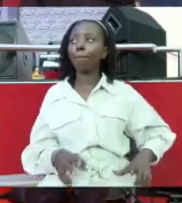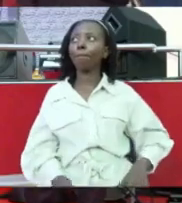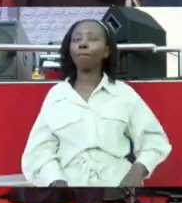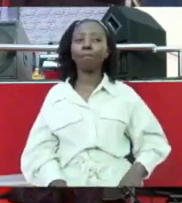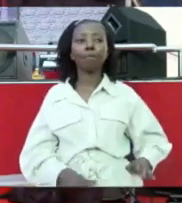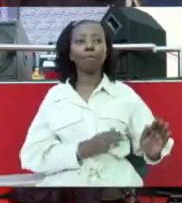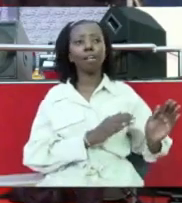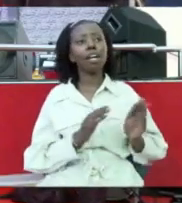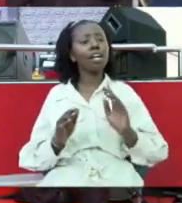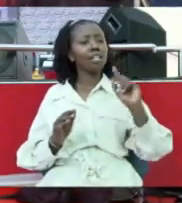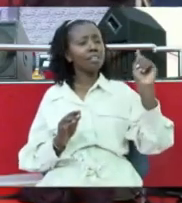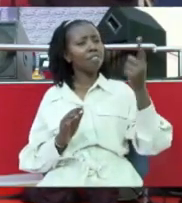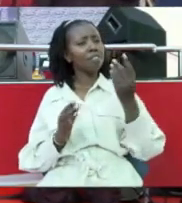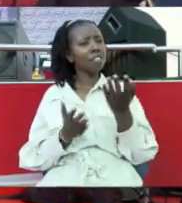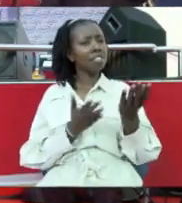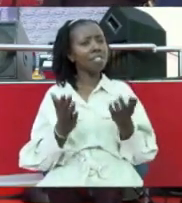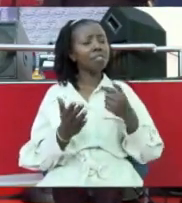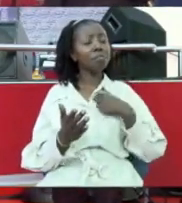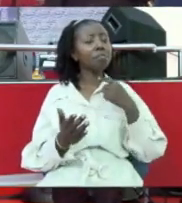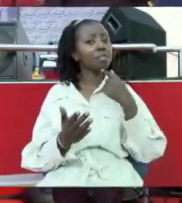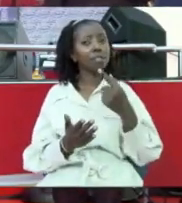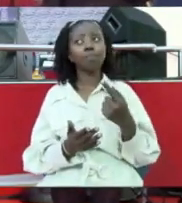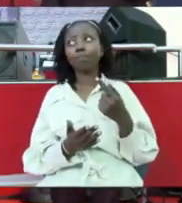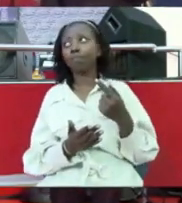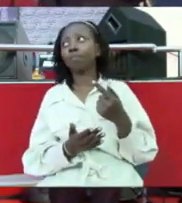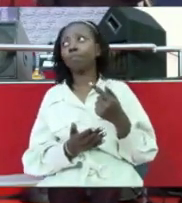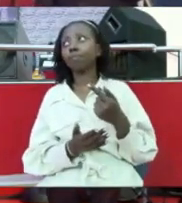In the first service I said, kwa ibada ya kwanza nilisema,